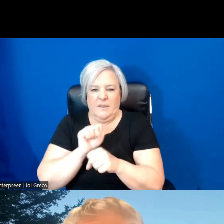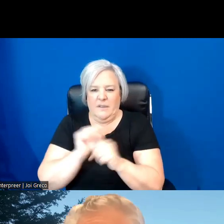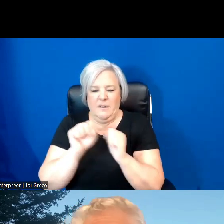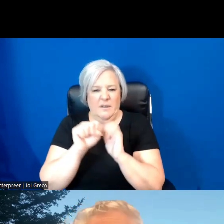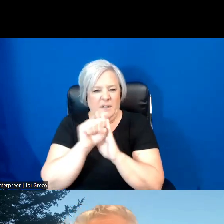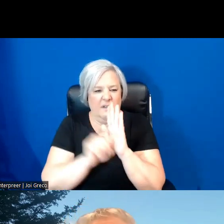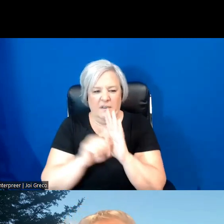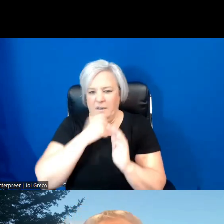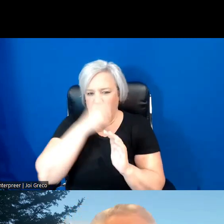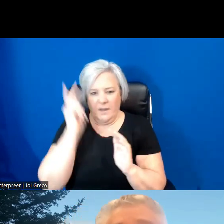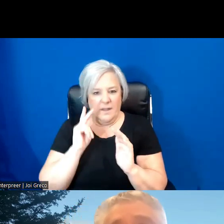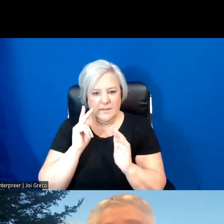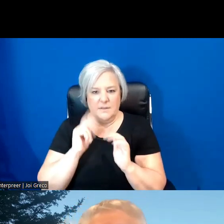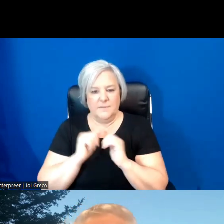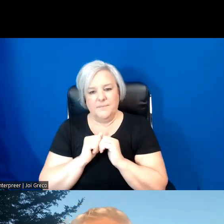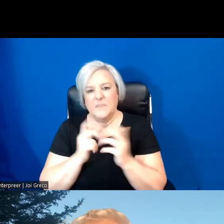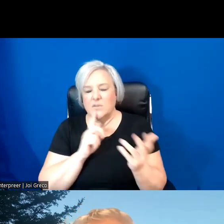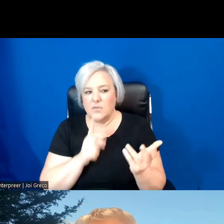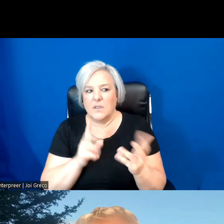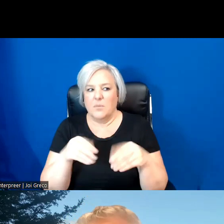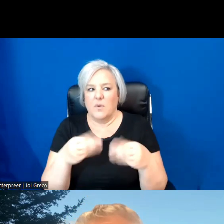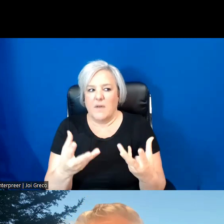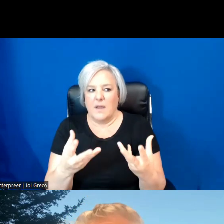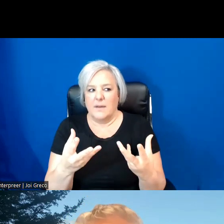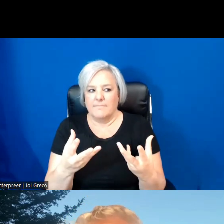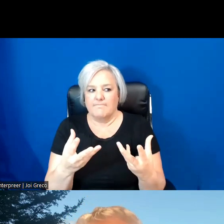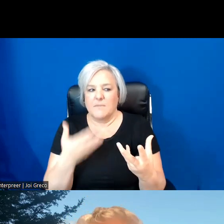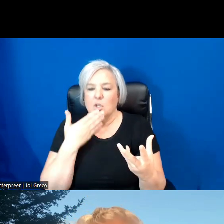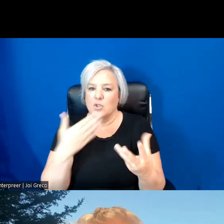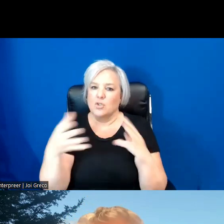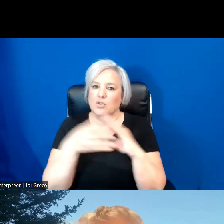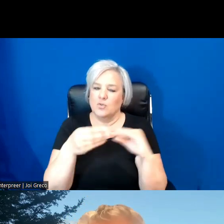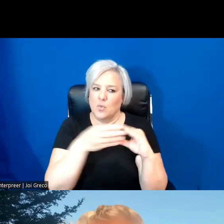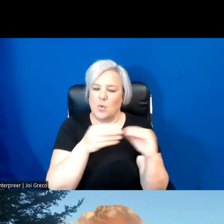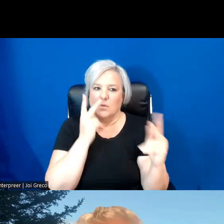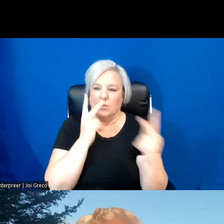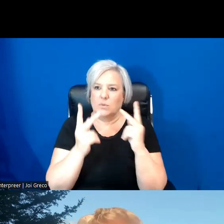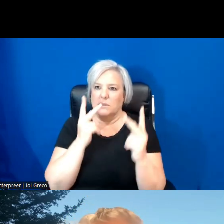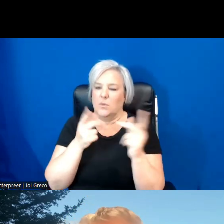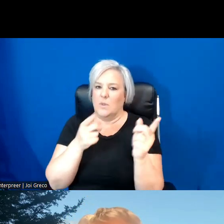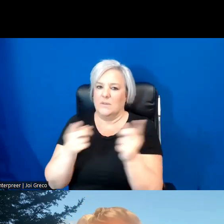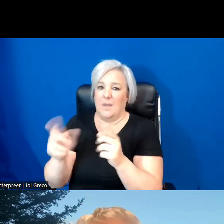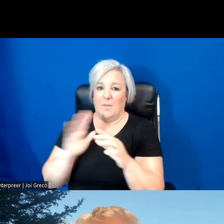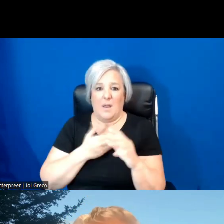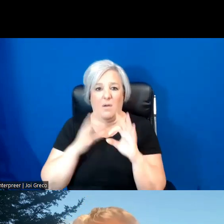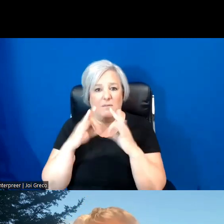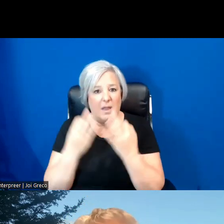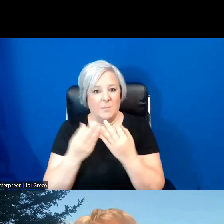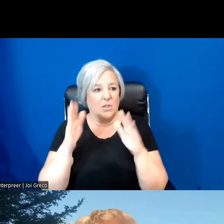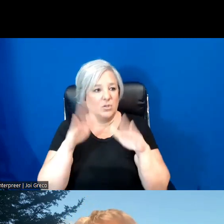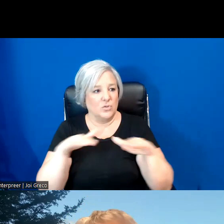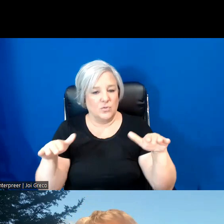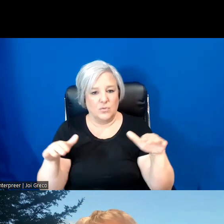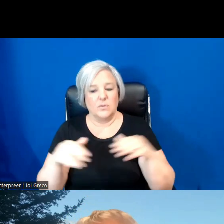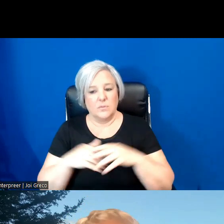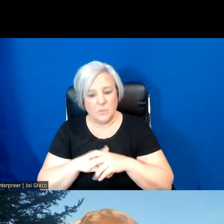Alaska. It's providing a story of what's happening for our families and our children that I